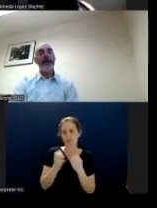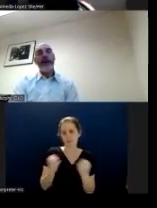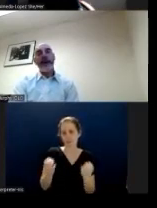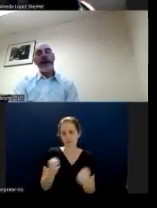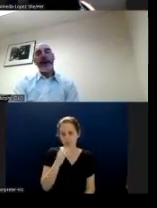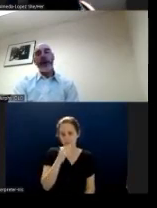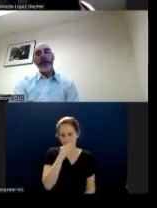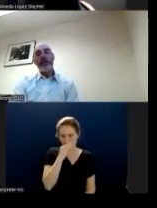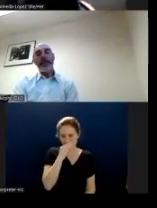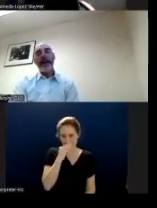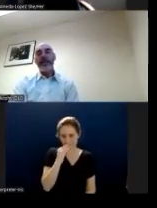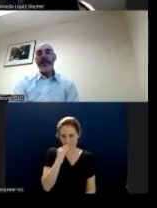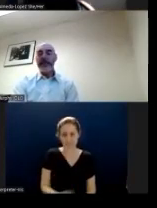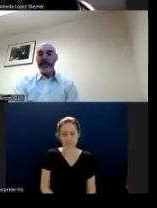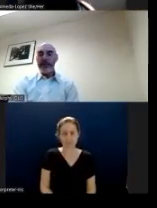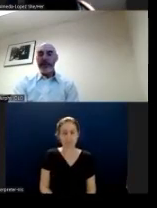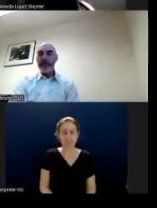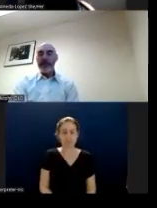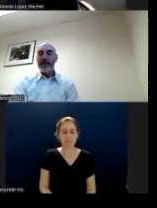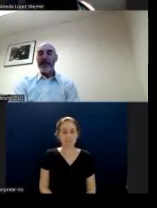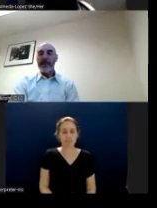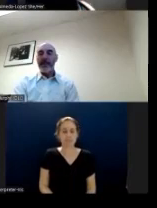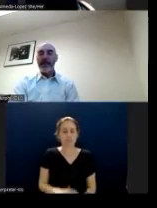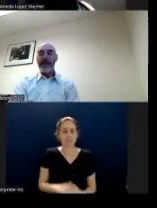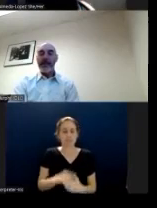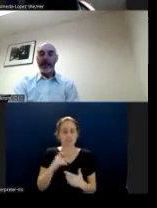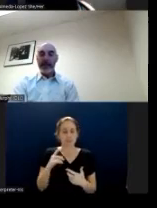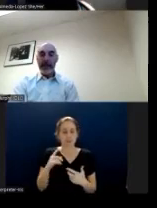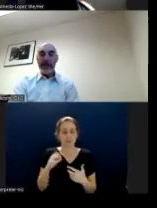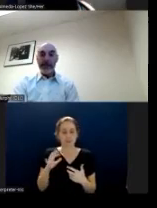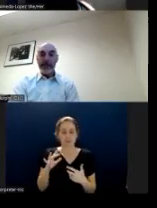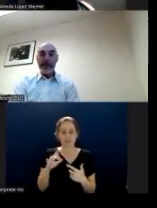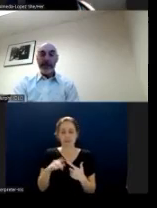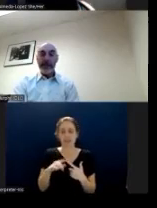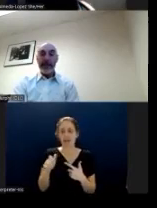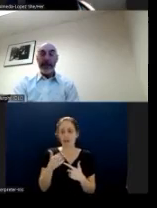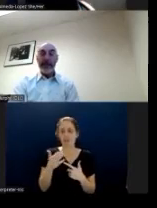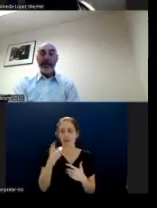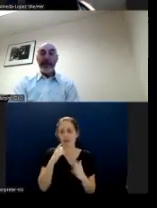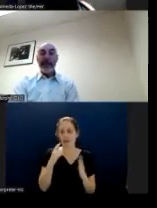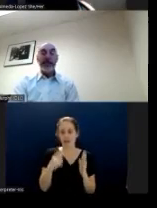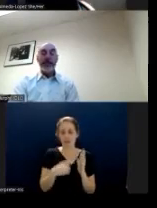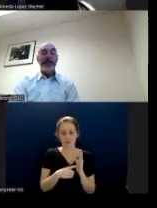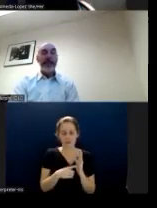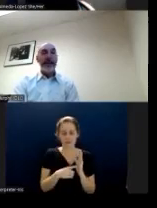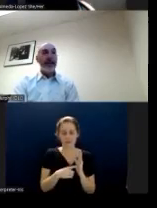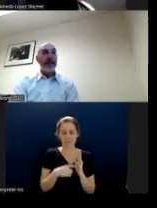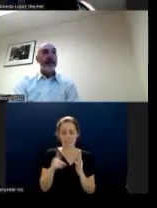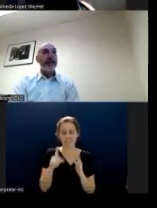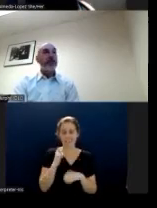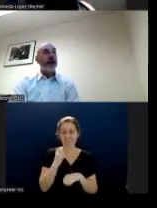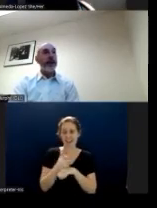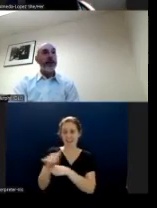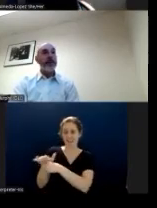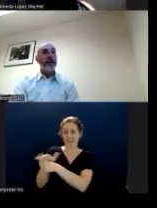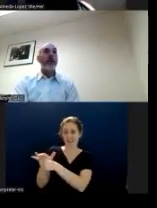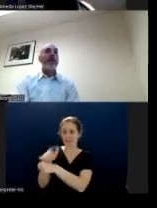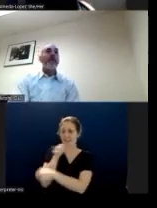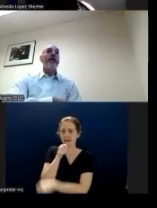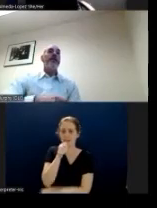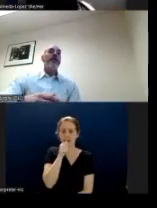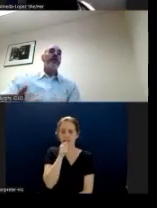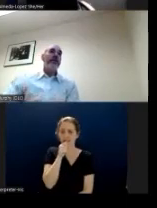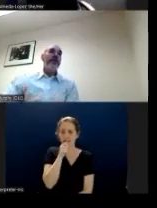equipment. And then the other thing that I often encounter is that it's placed in an area that's not private.